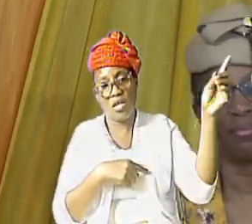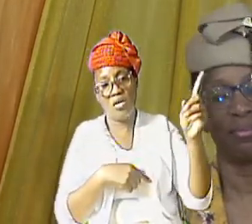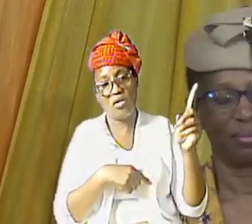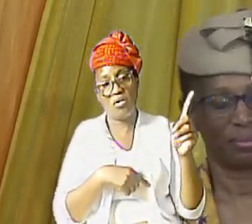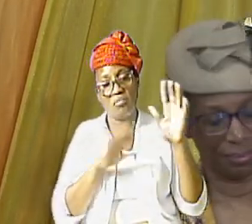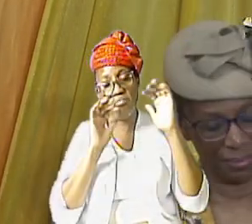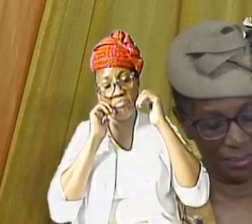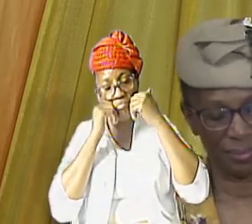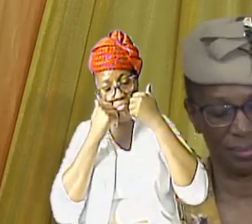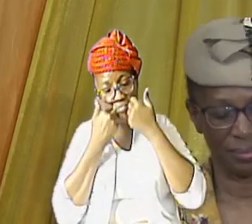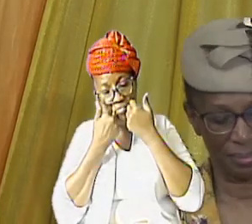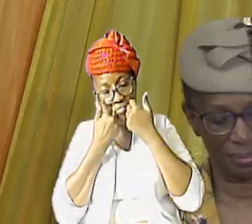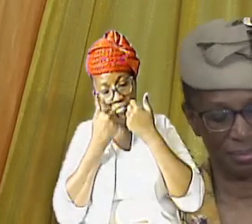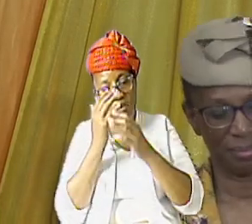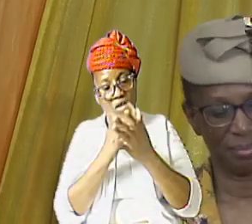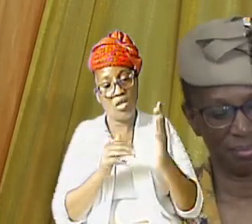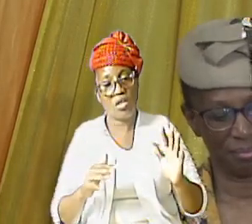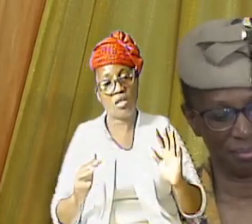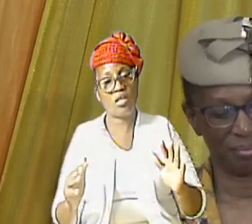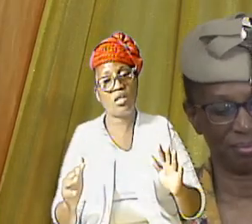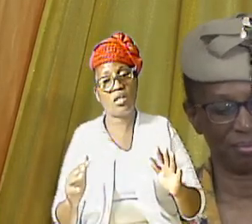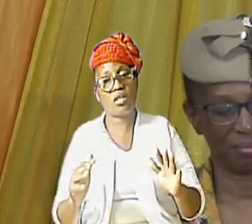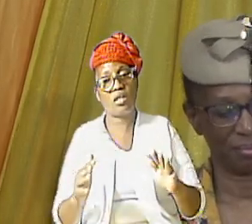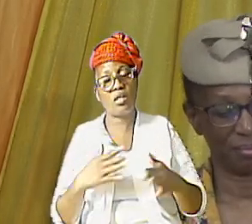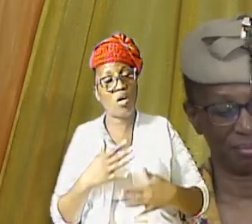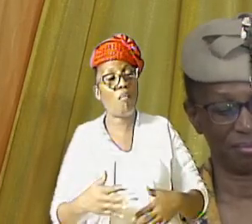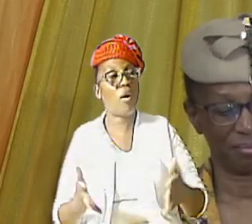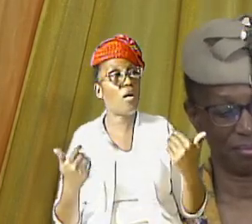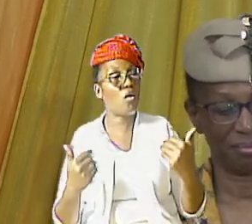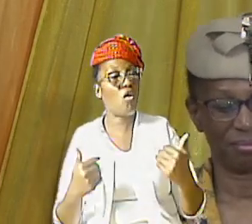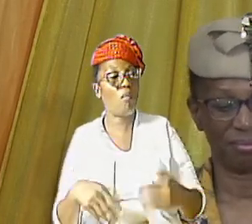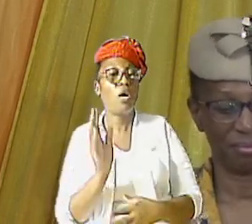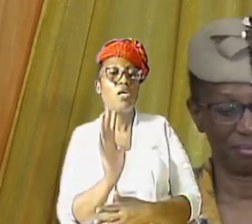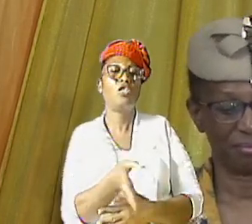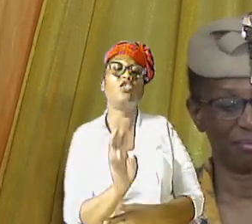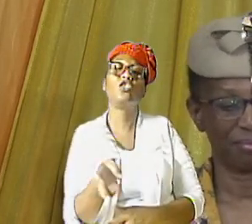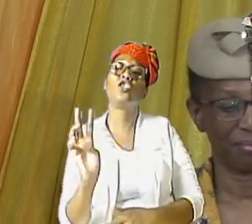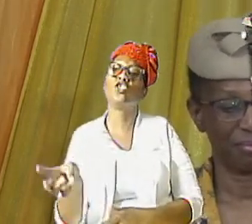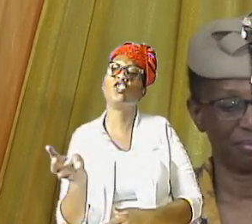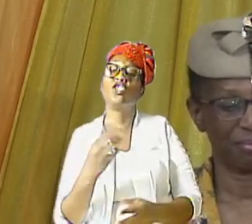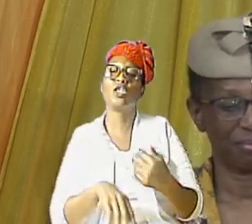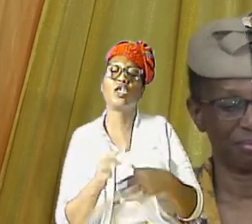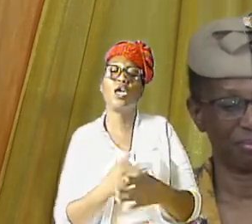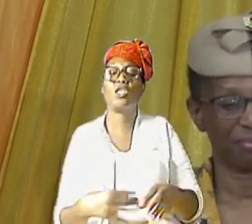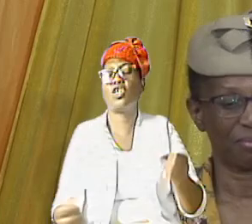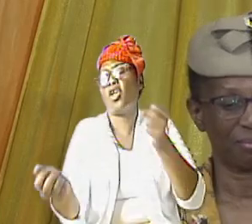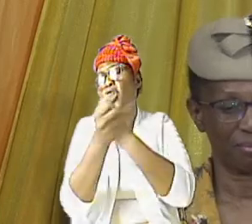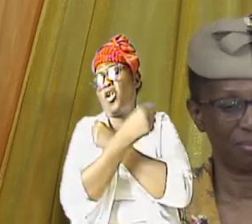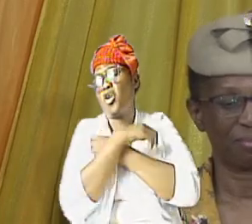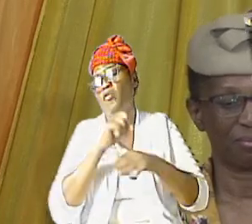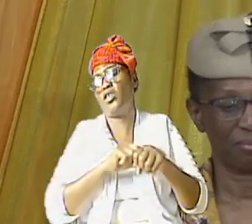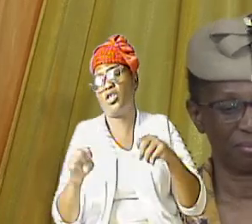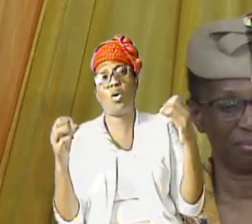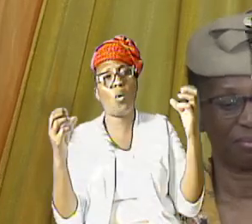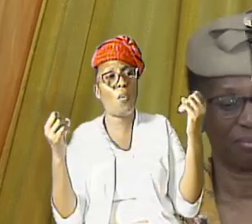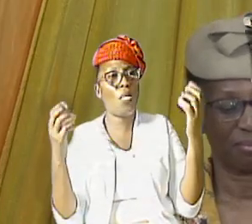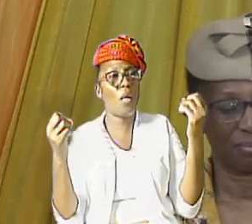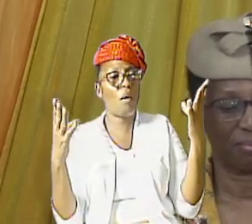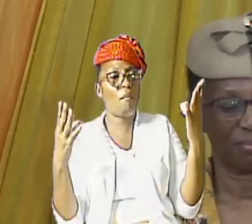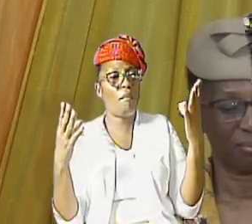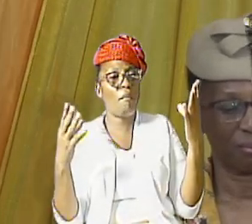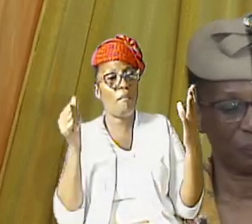saints. I mean, I tell you, somebody come down and the ministers come down and him come and shake me and him hug me. I say, I love you so much. I love you so much, my